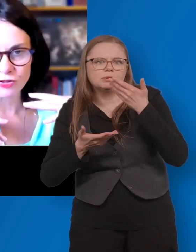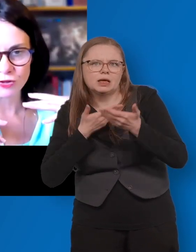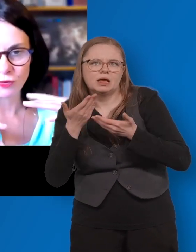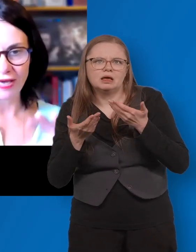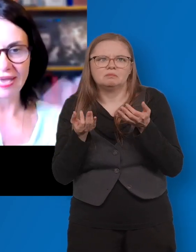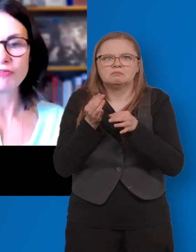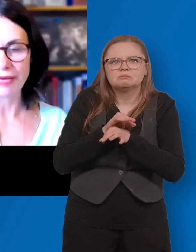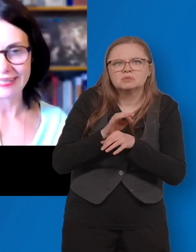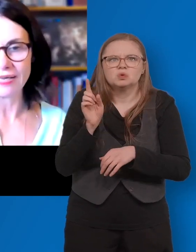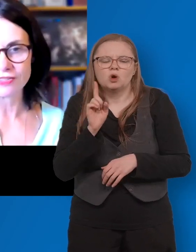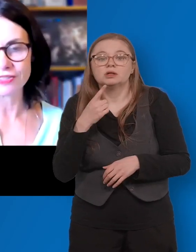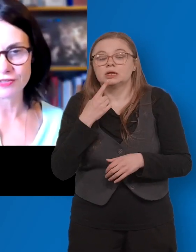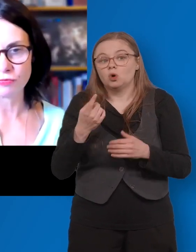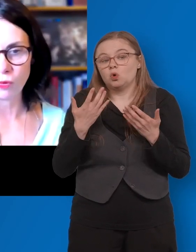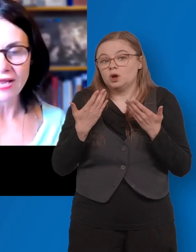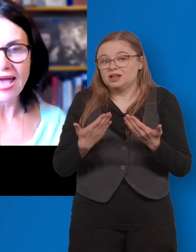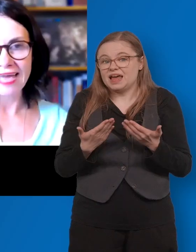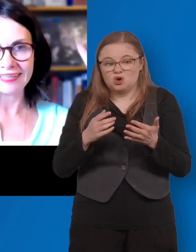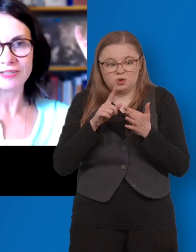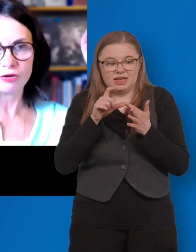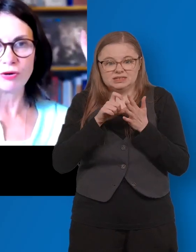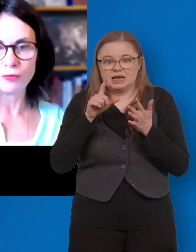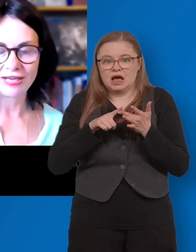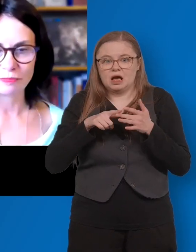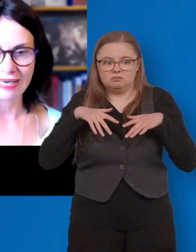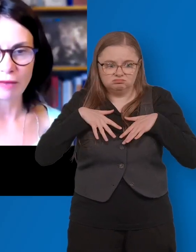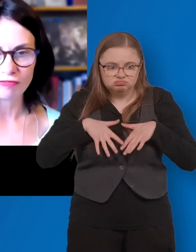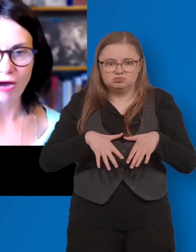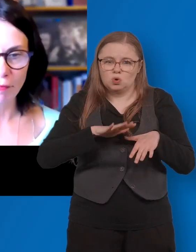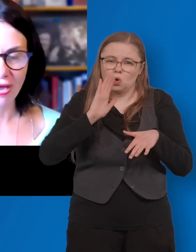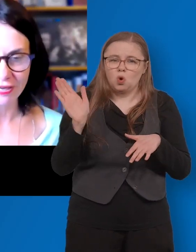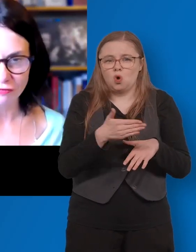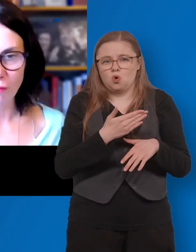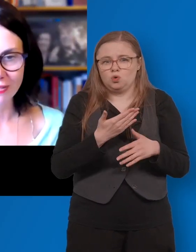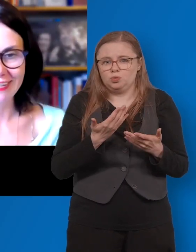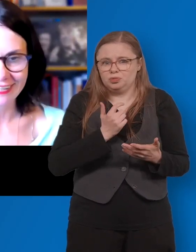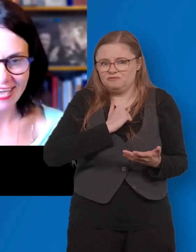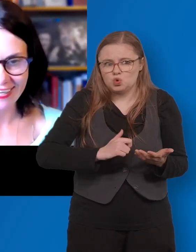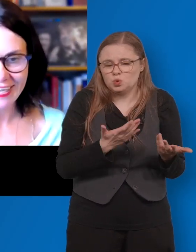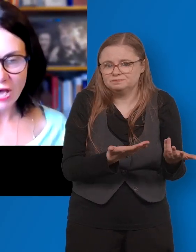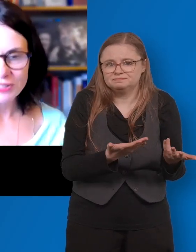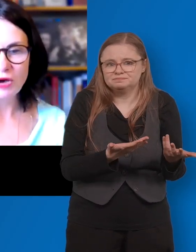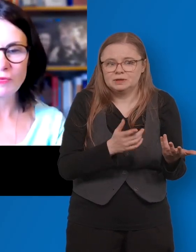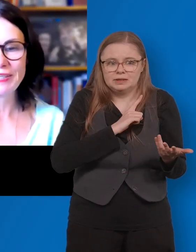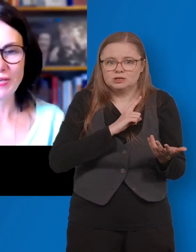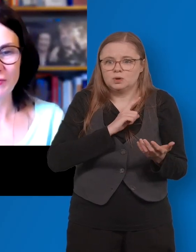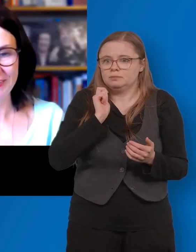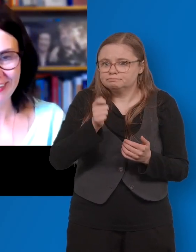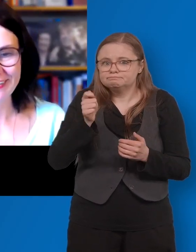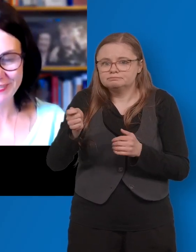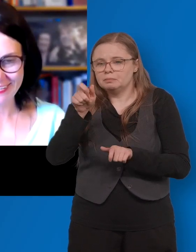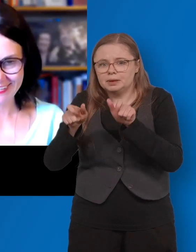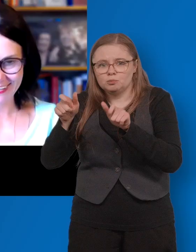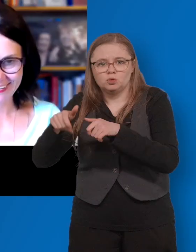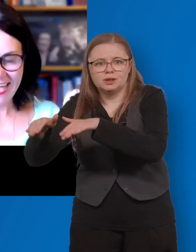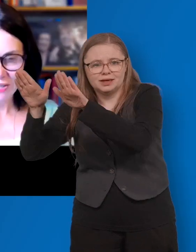it into everybody else's role and its quote has become part of our DNA. So we don't